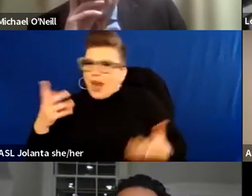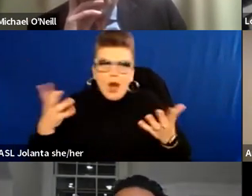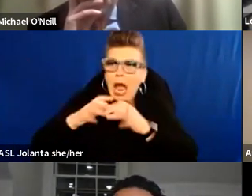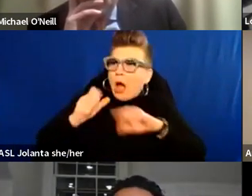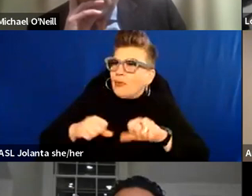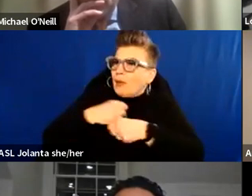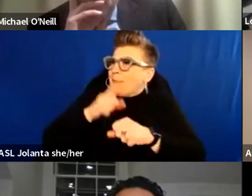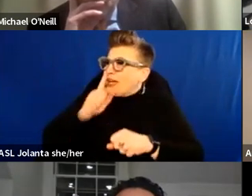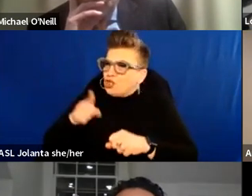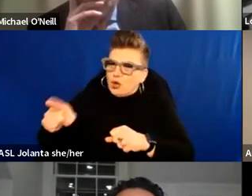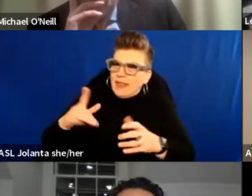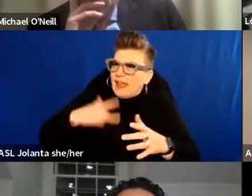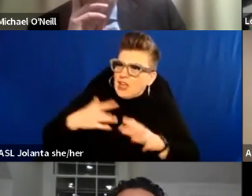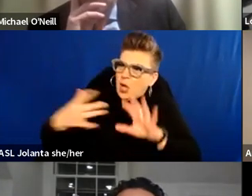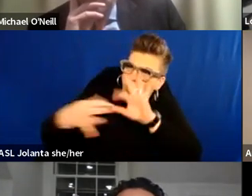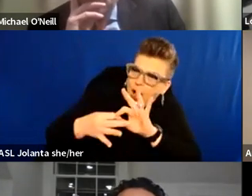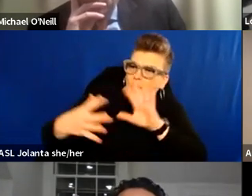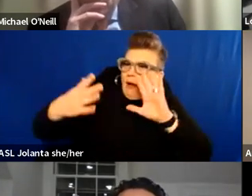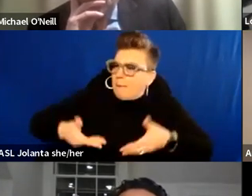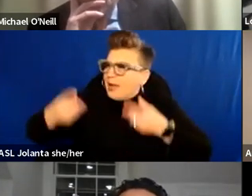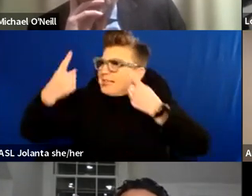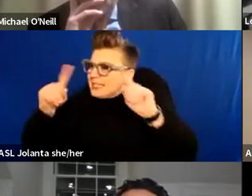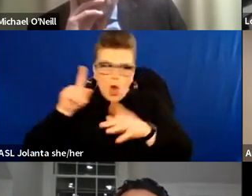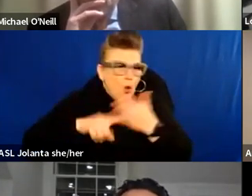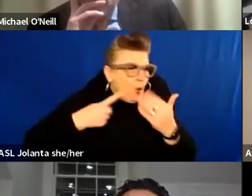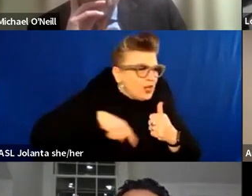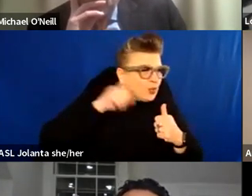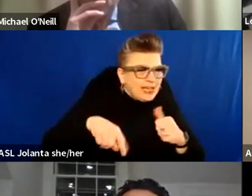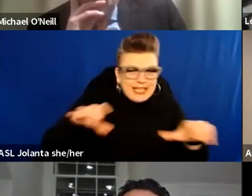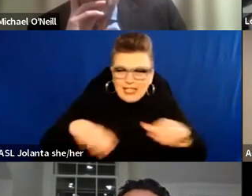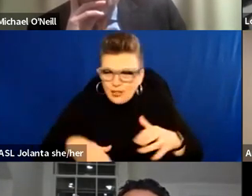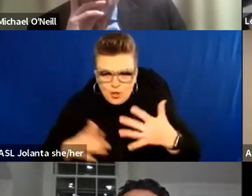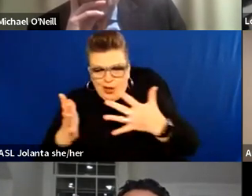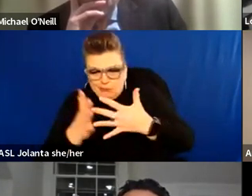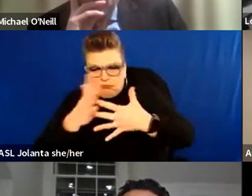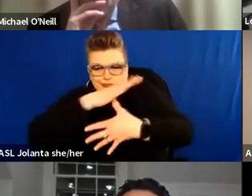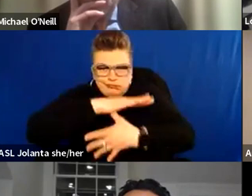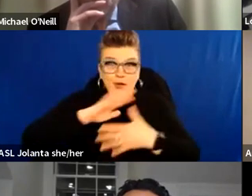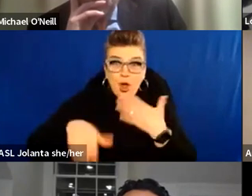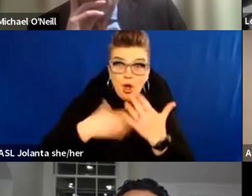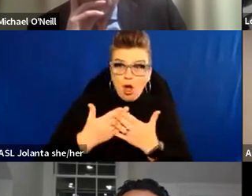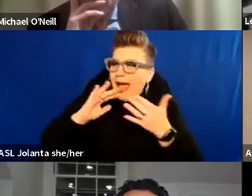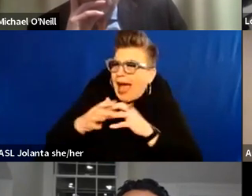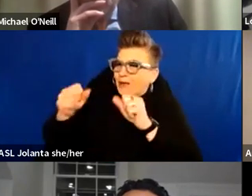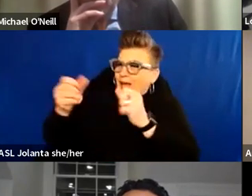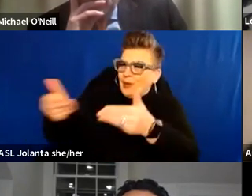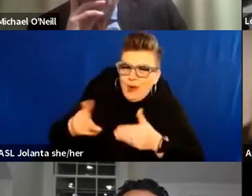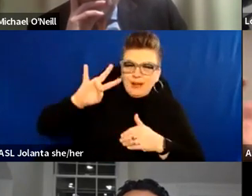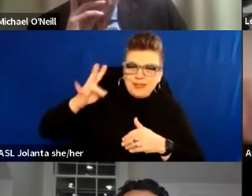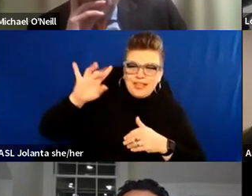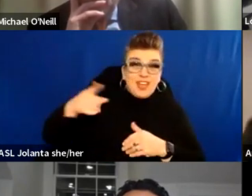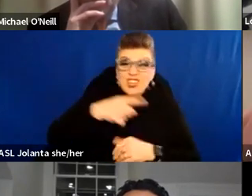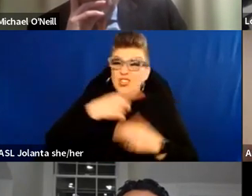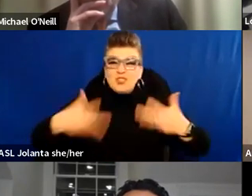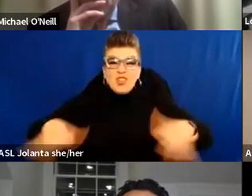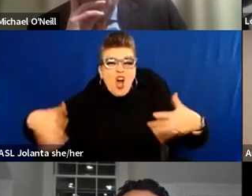sure that they're successful what do the students need to do the upper class you know the juniors and seniors to welcome seventh and eighth graders she was thinking